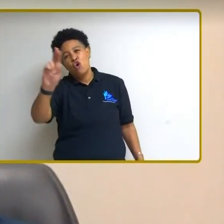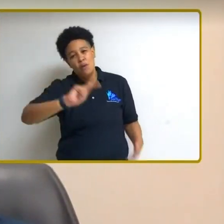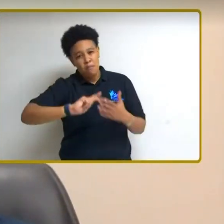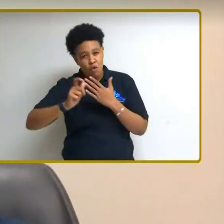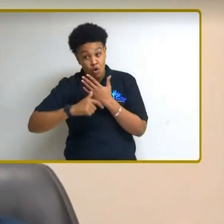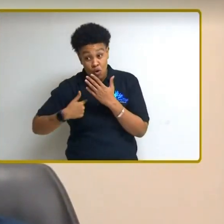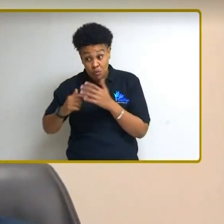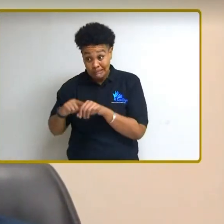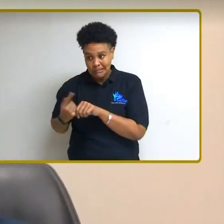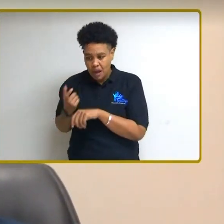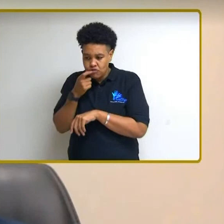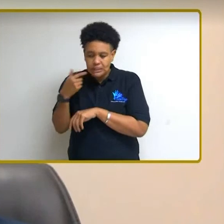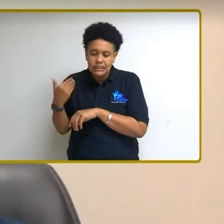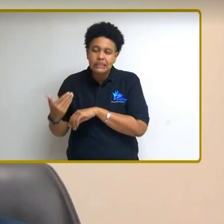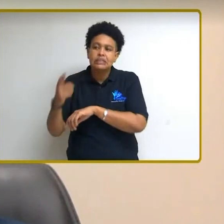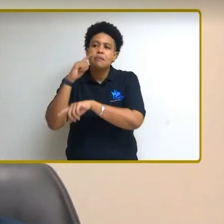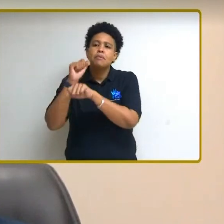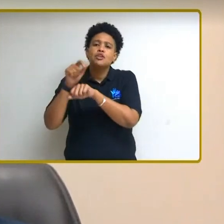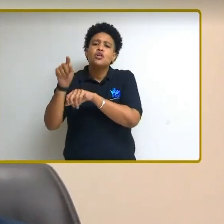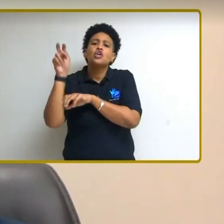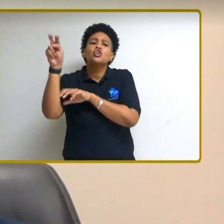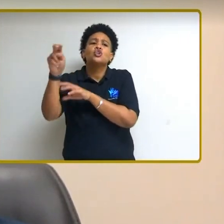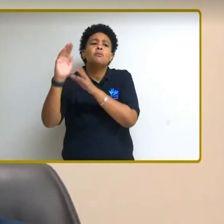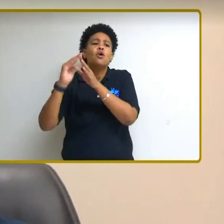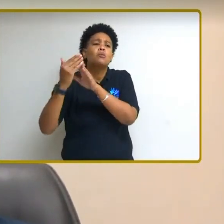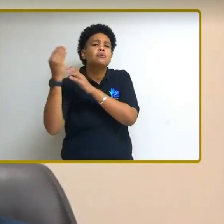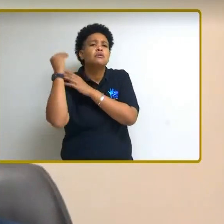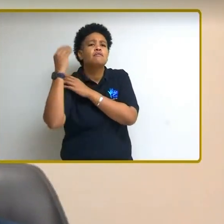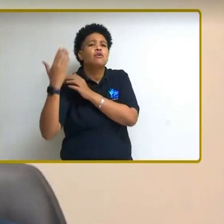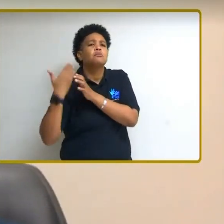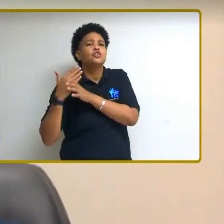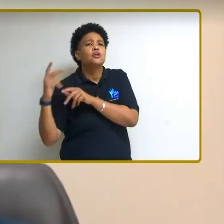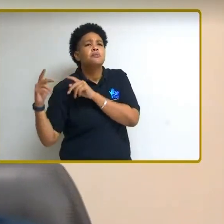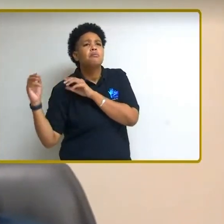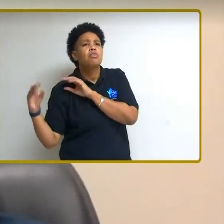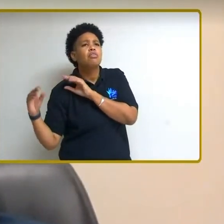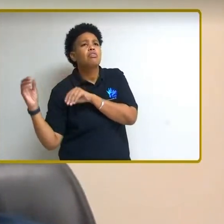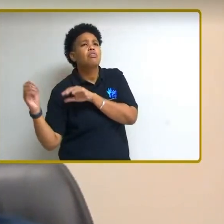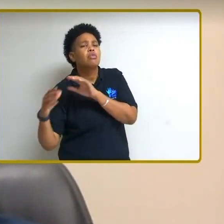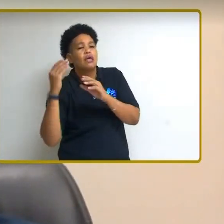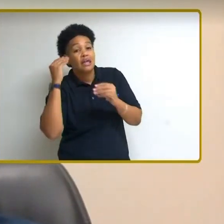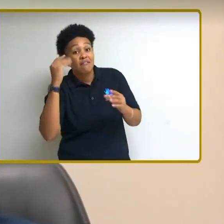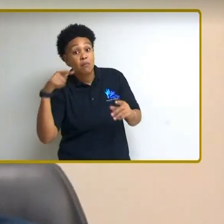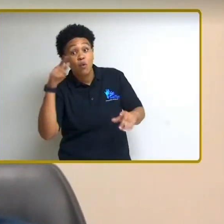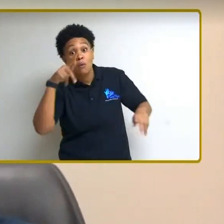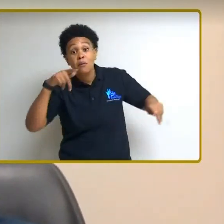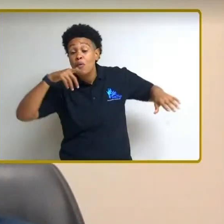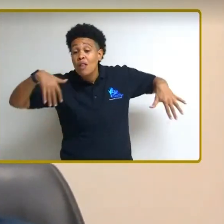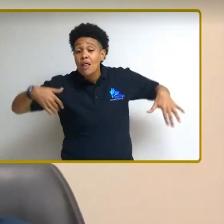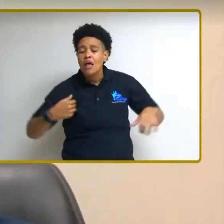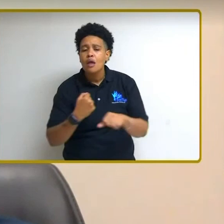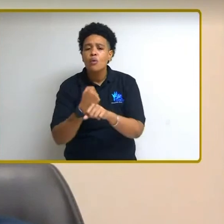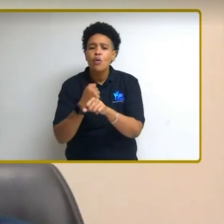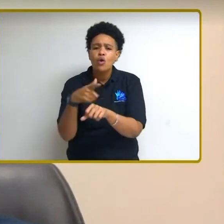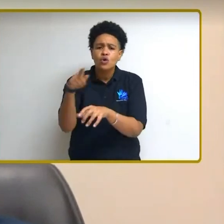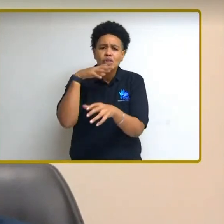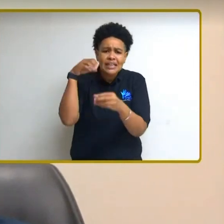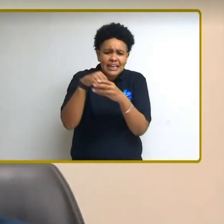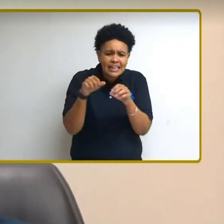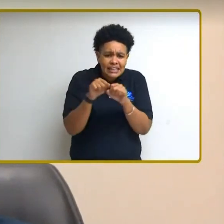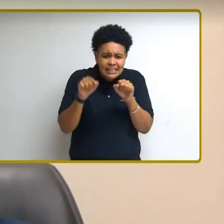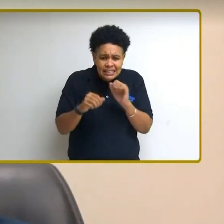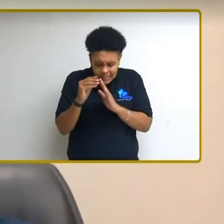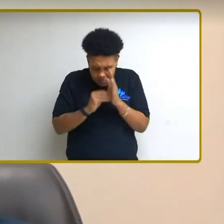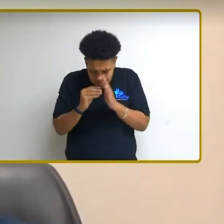to make sure they go out into the communities as well. And those people who are not at work, to get them into the